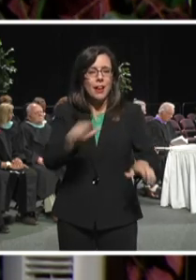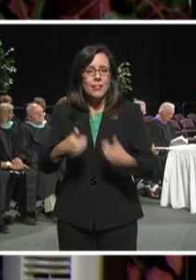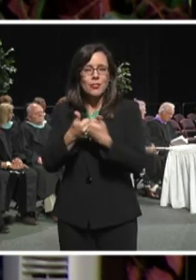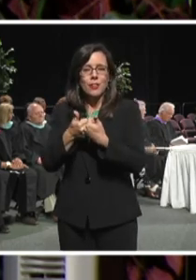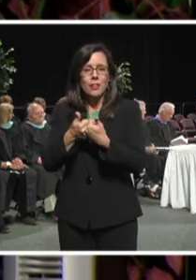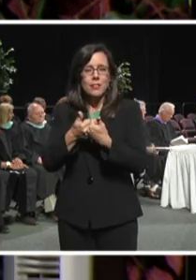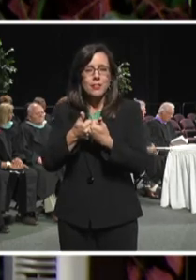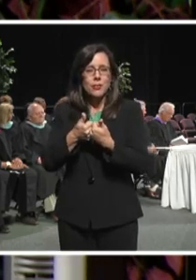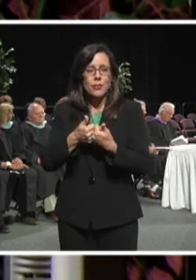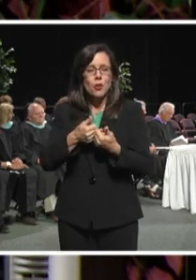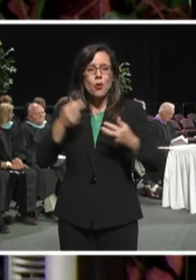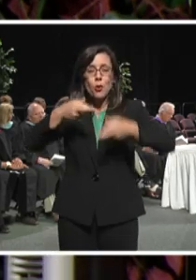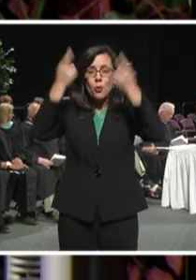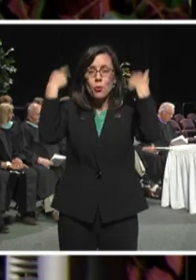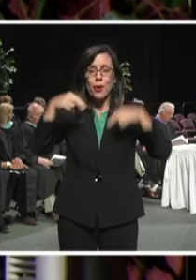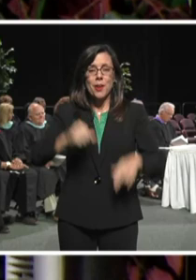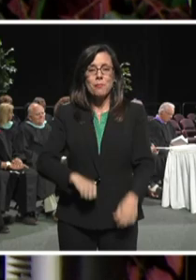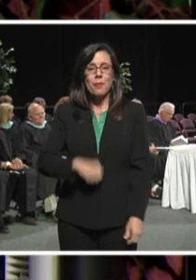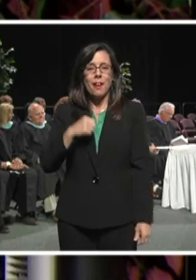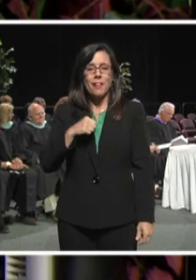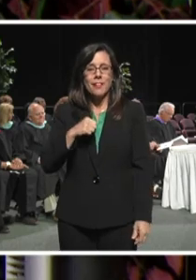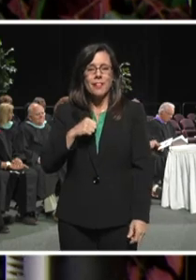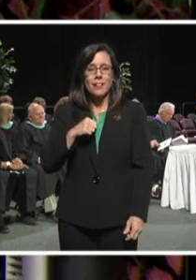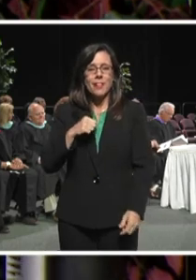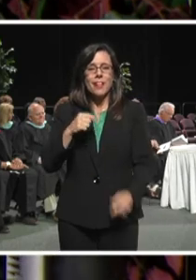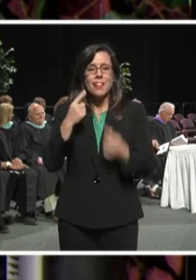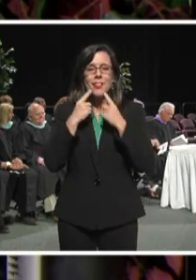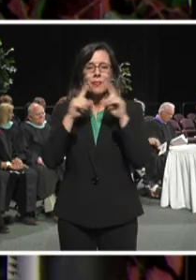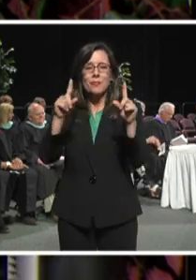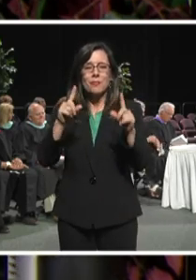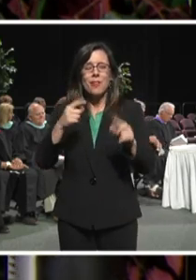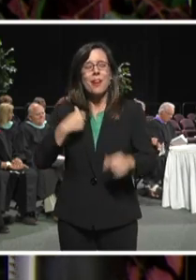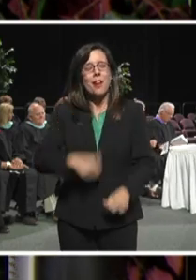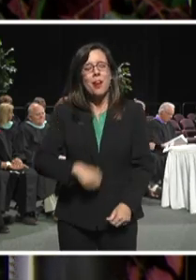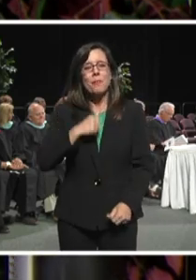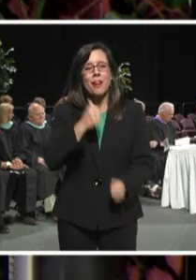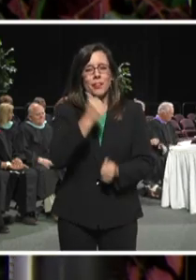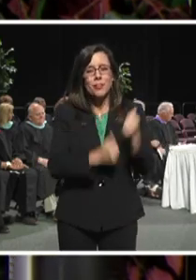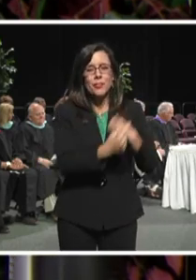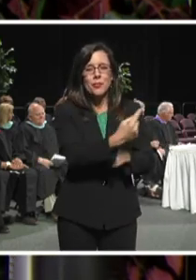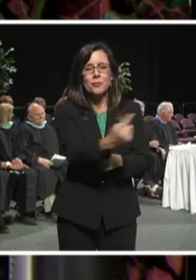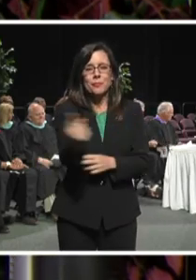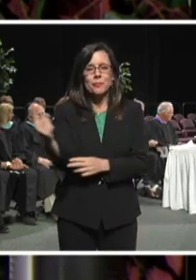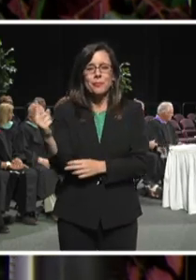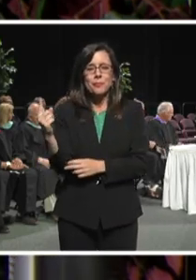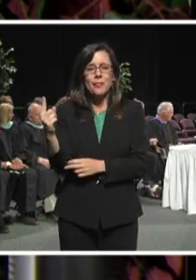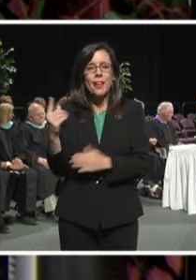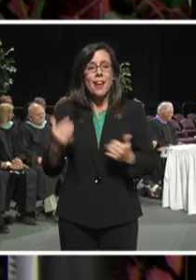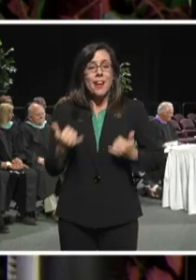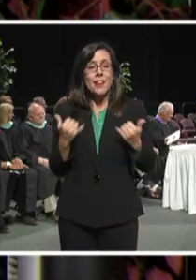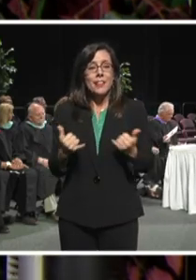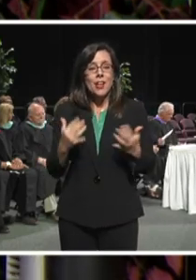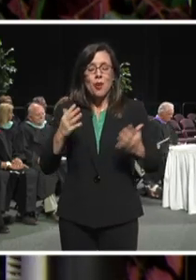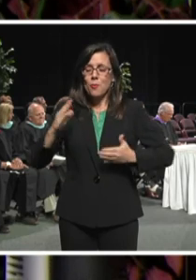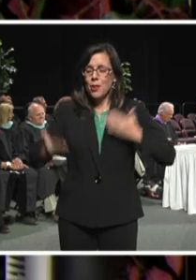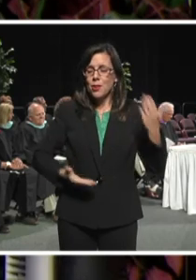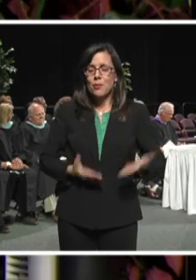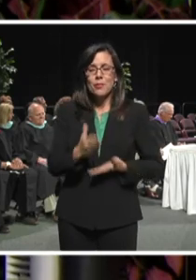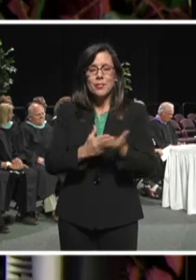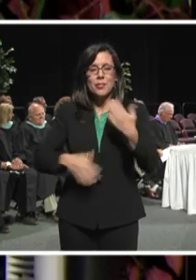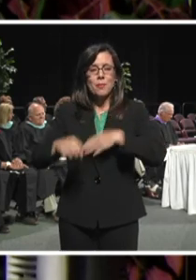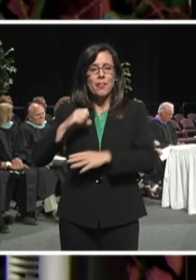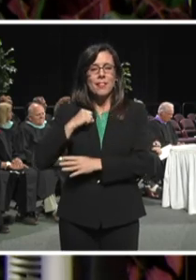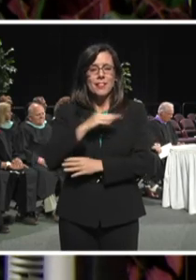Ram Pride and persevere. I'm very proud of each of you. Now, I would like to introduce some of our